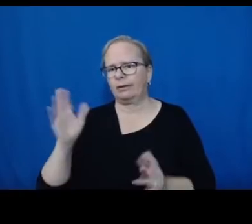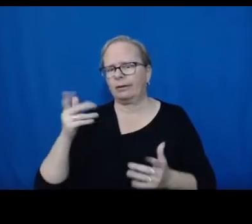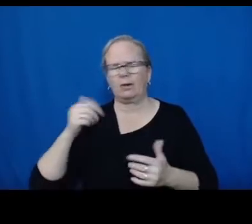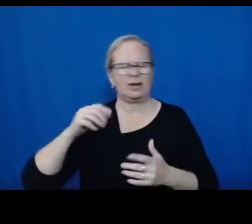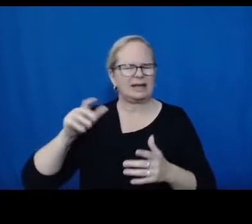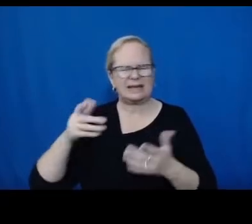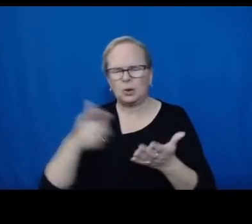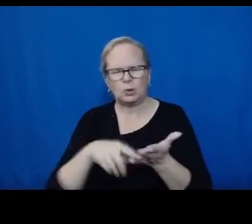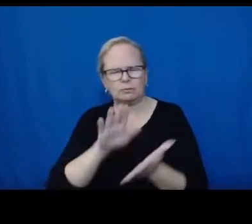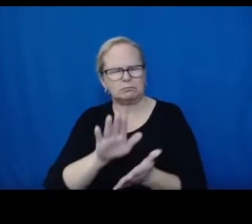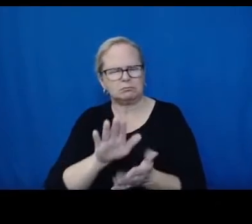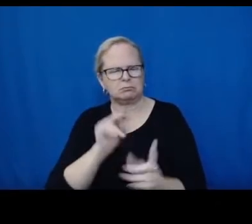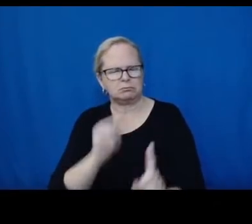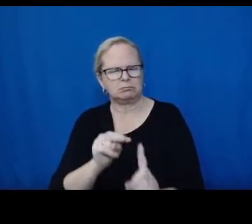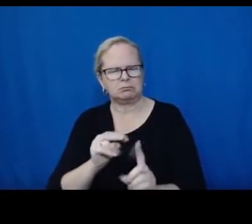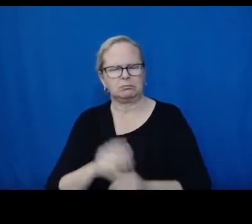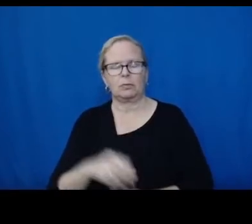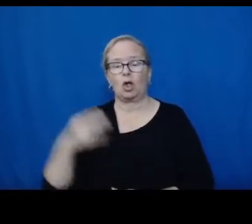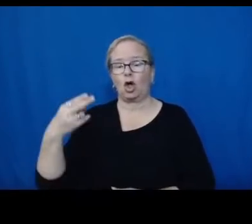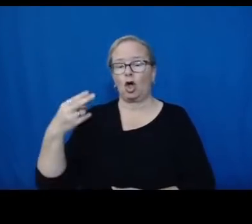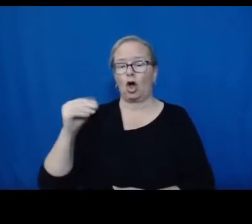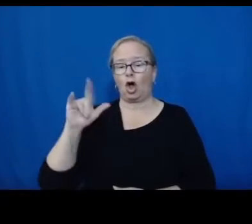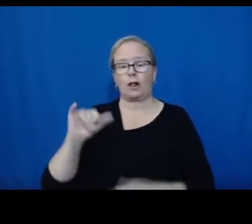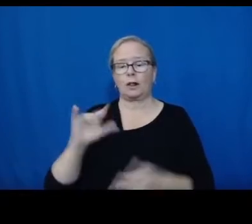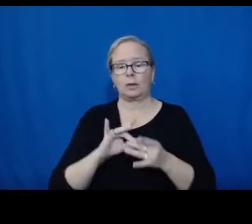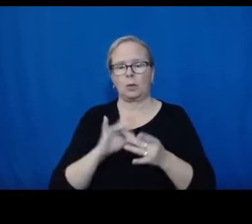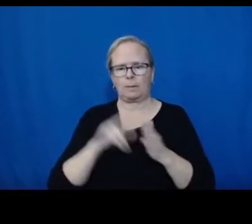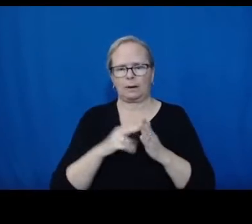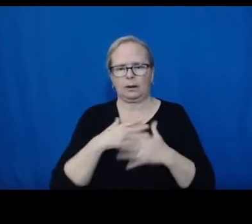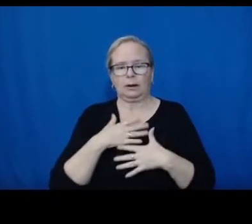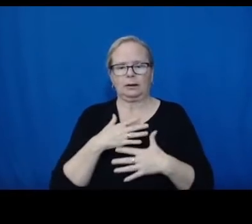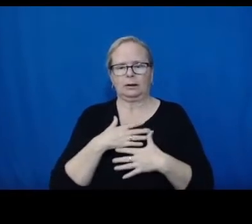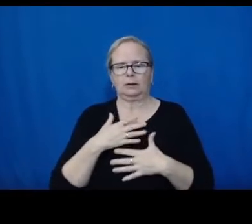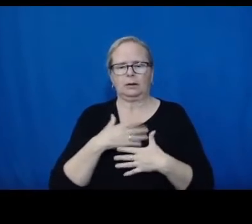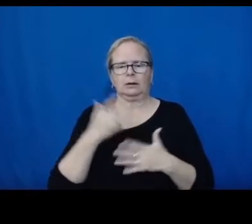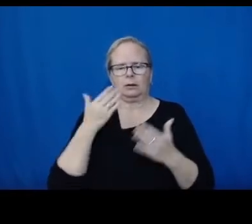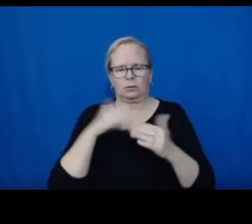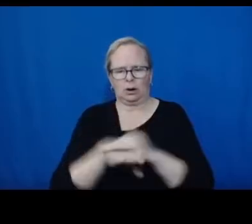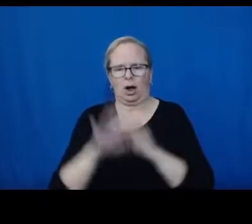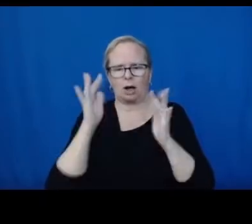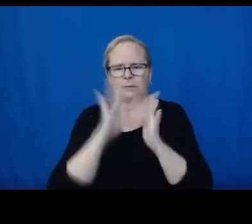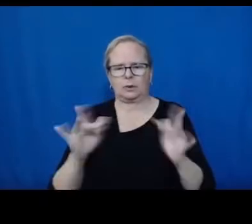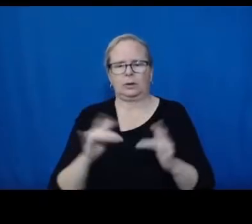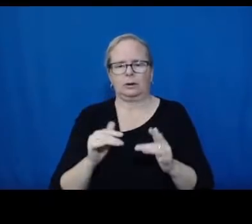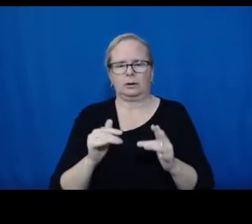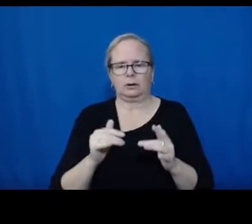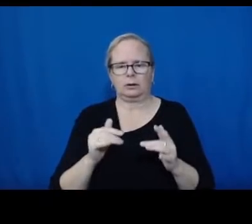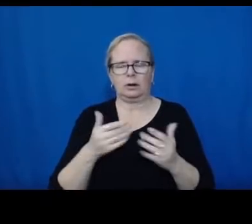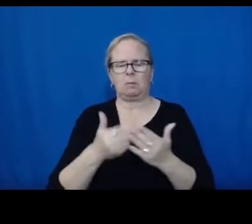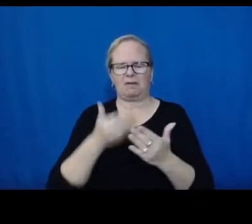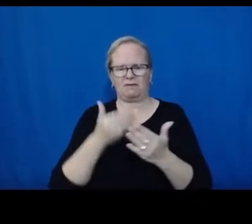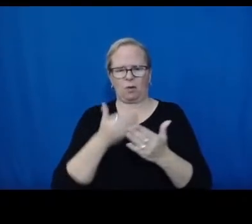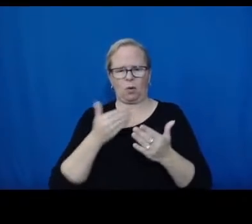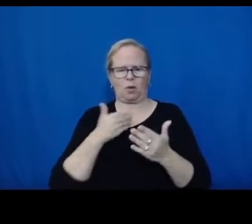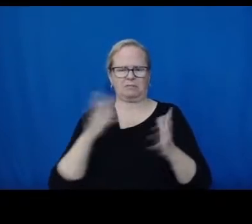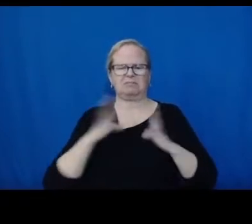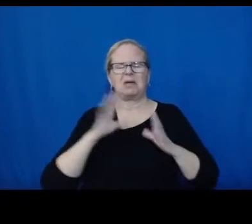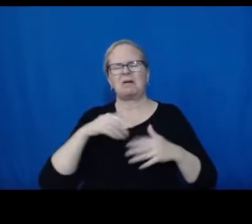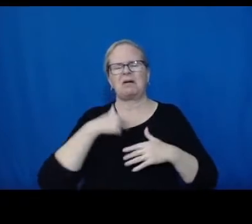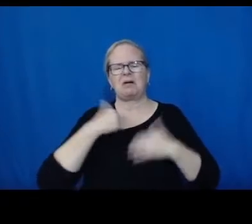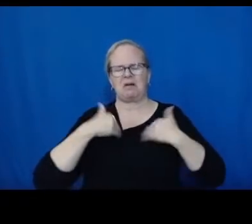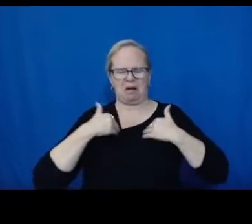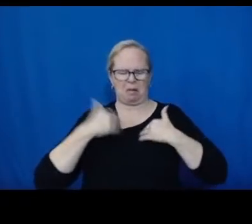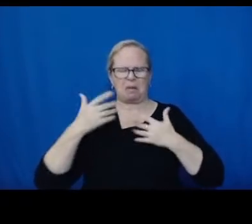hesitancy? I think people come in when they become short of breath. Otherwise, it's just a cold that they think their bodies